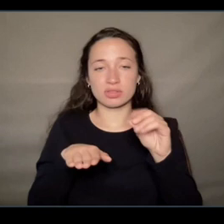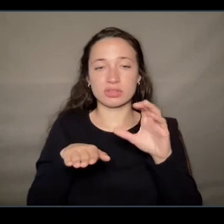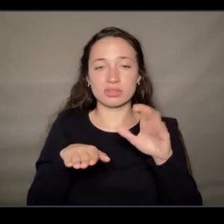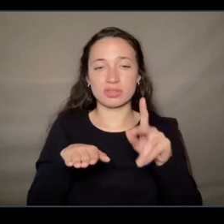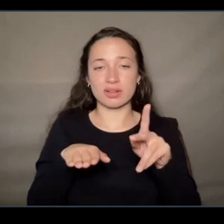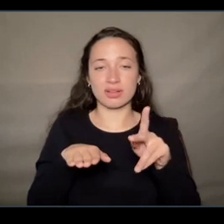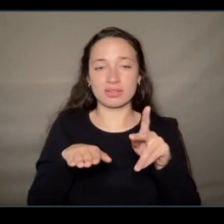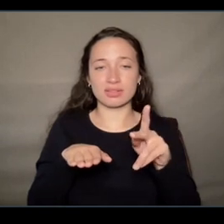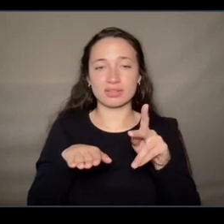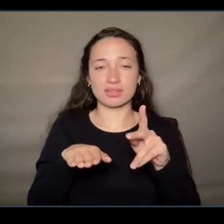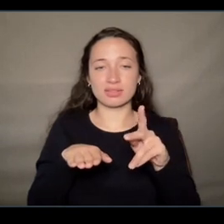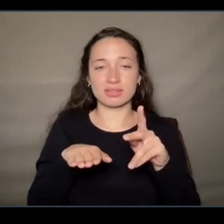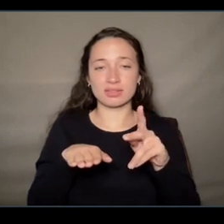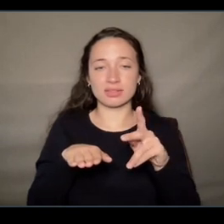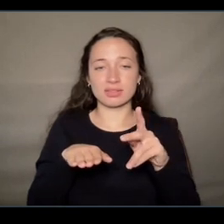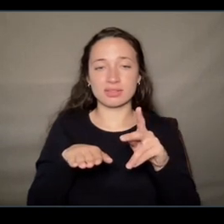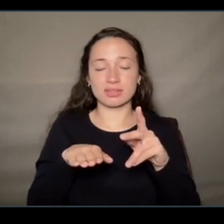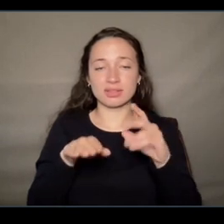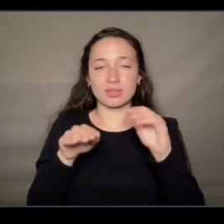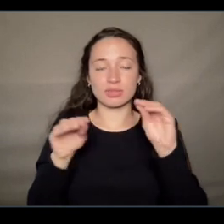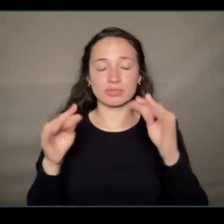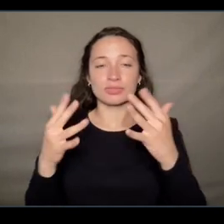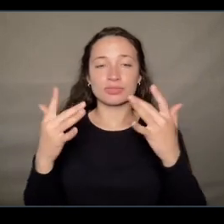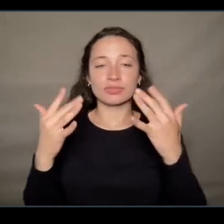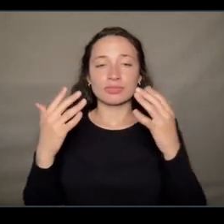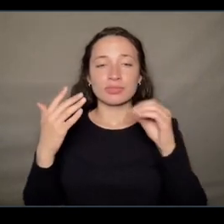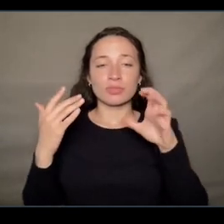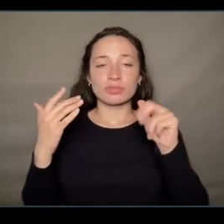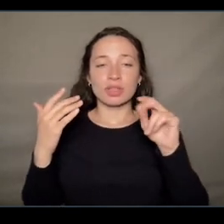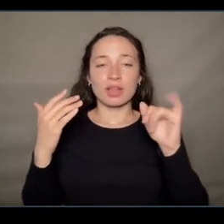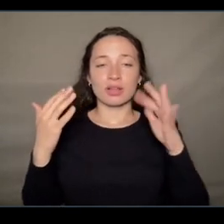of the dock, ocean air,